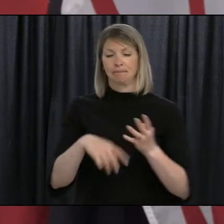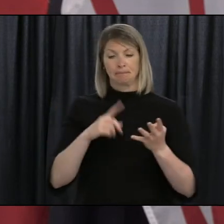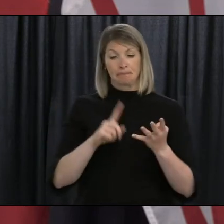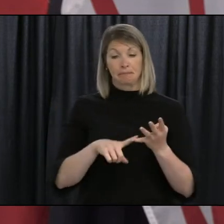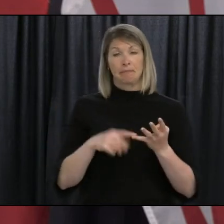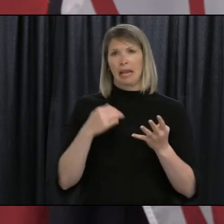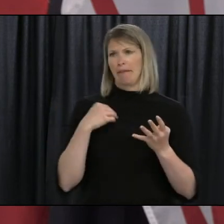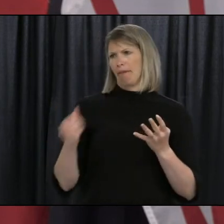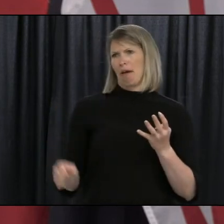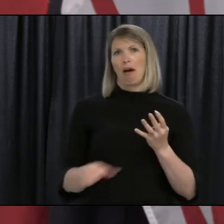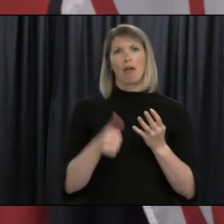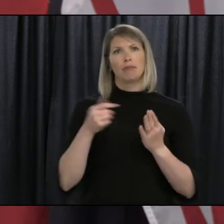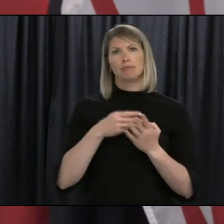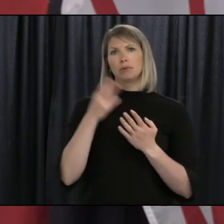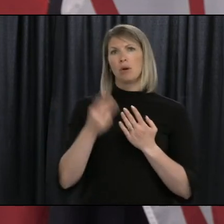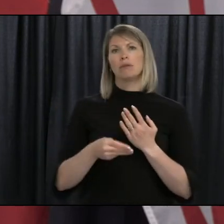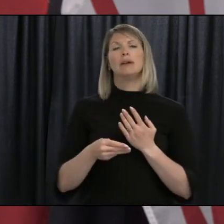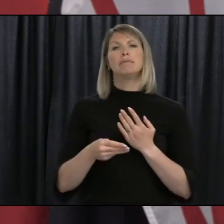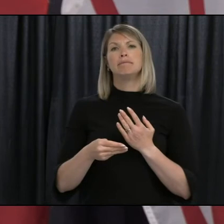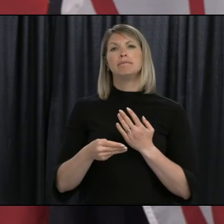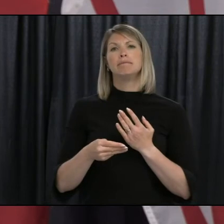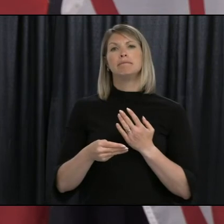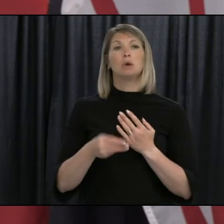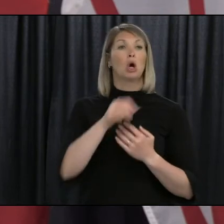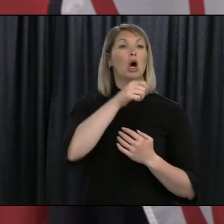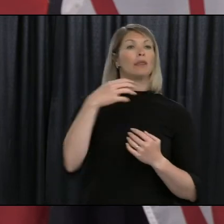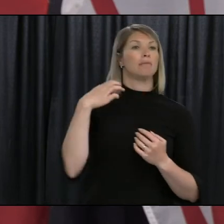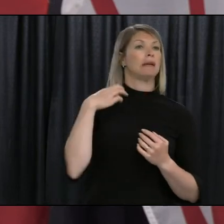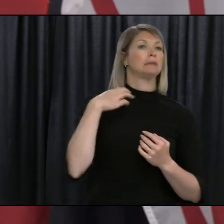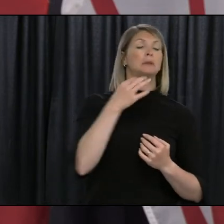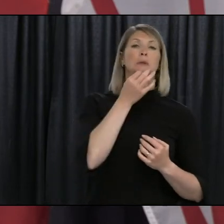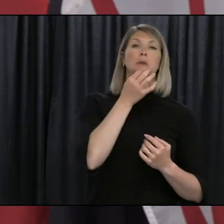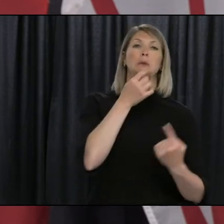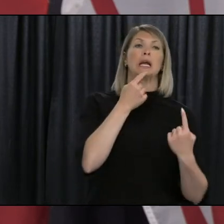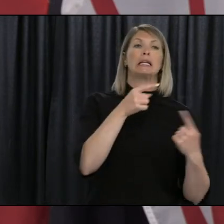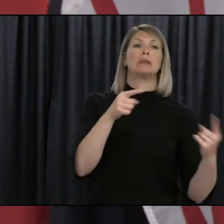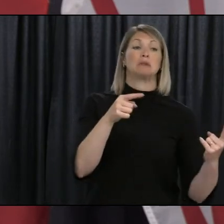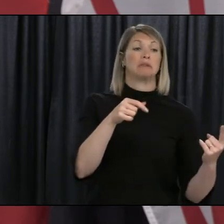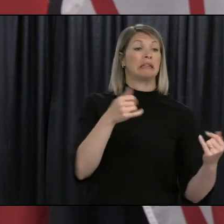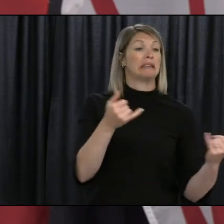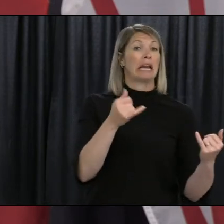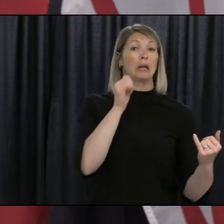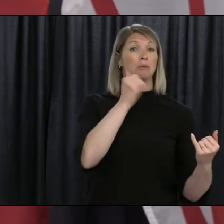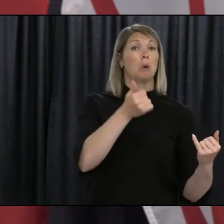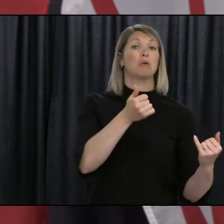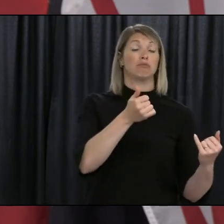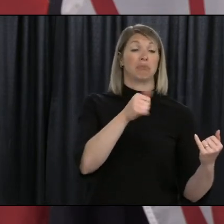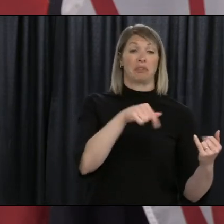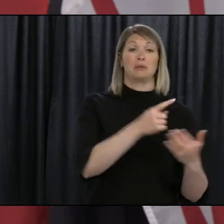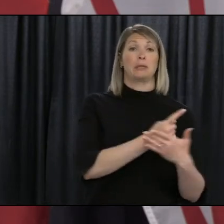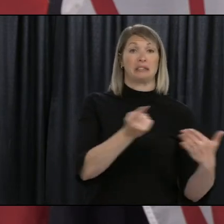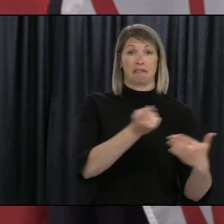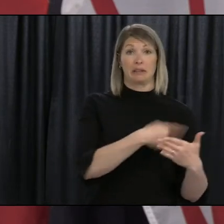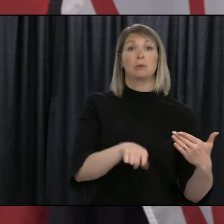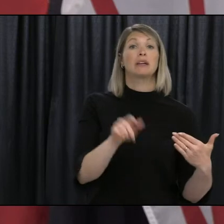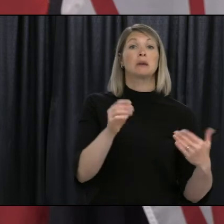There are other programs that other ministers will be announcing in the very near future as well. I